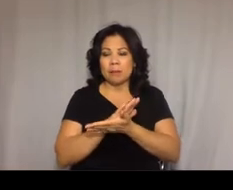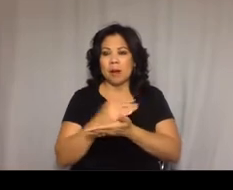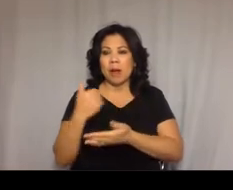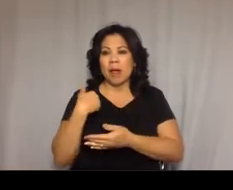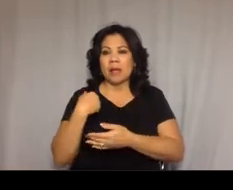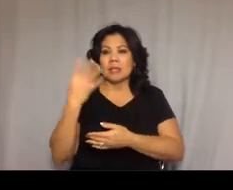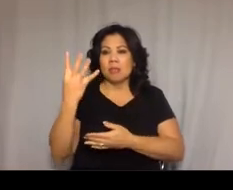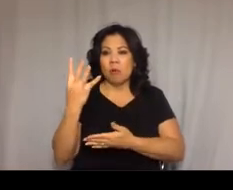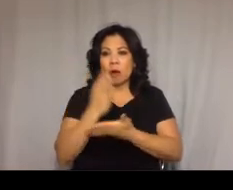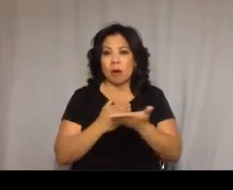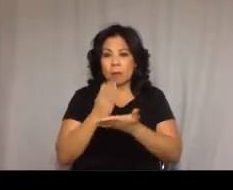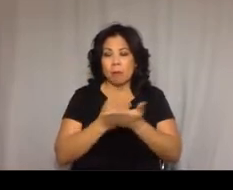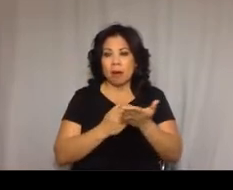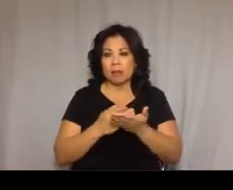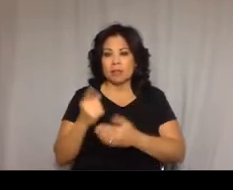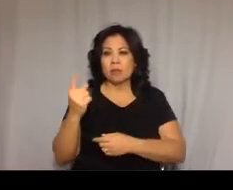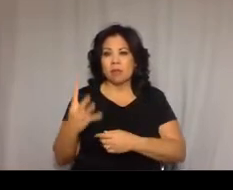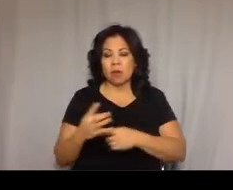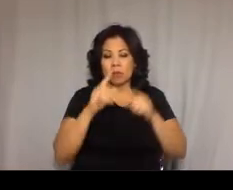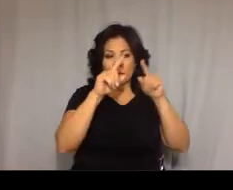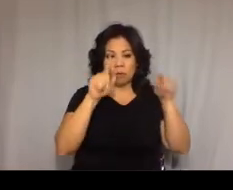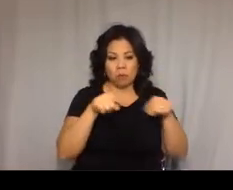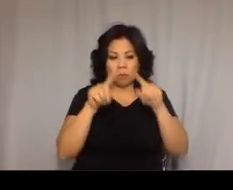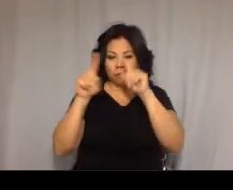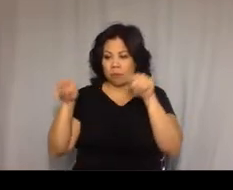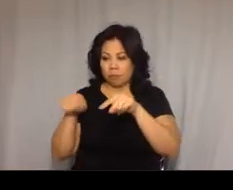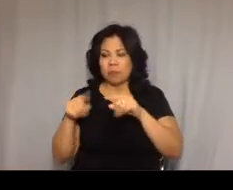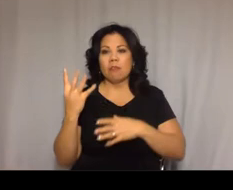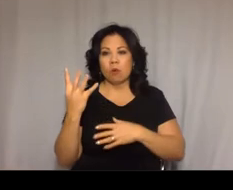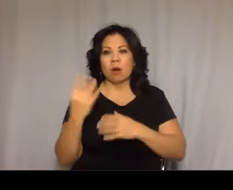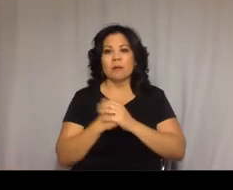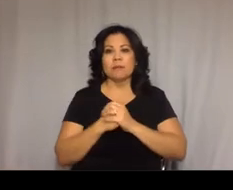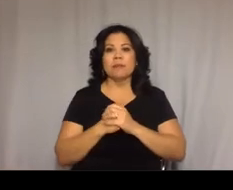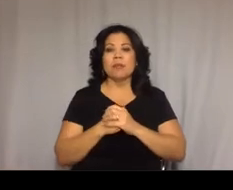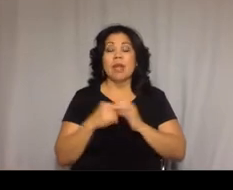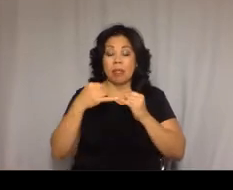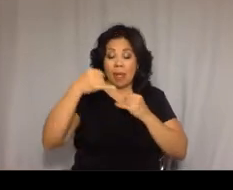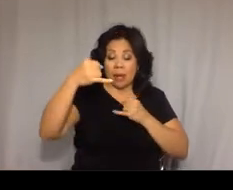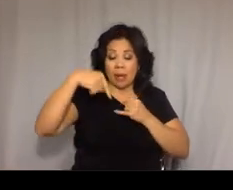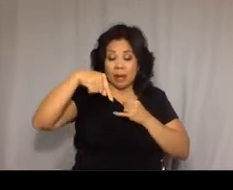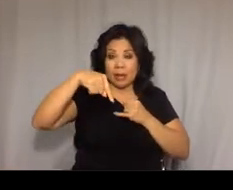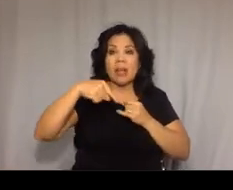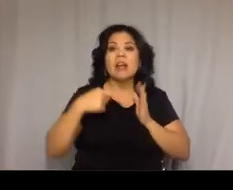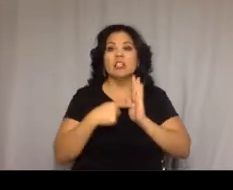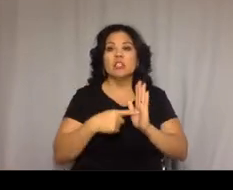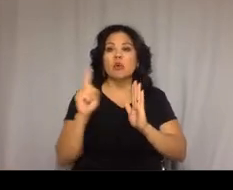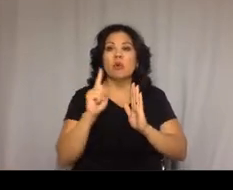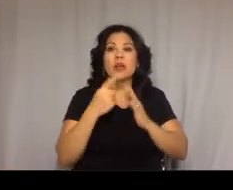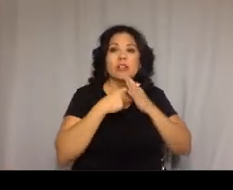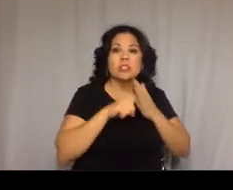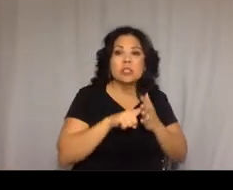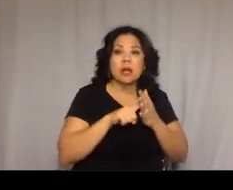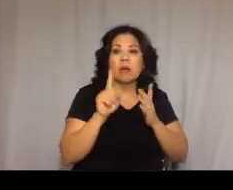quarters. And the reason that we need this line is this line tells us where to stop and start for our